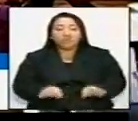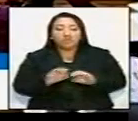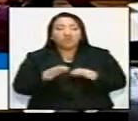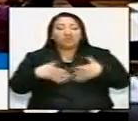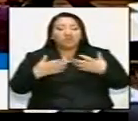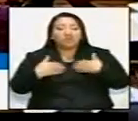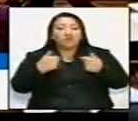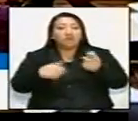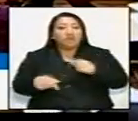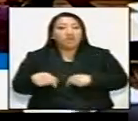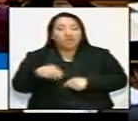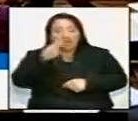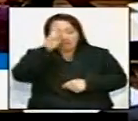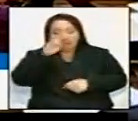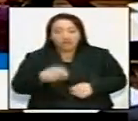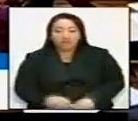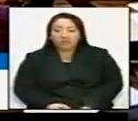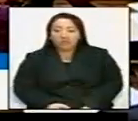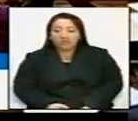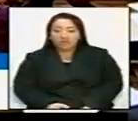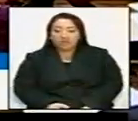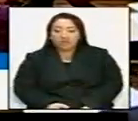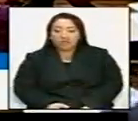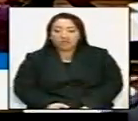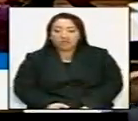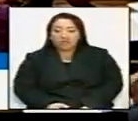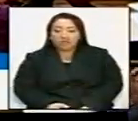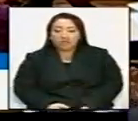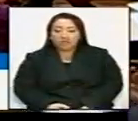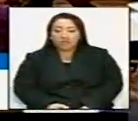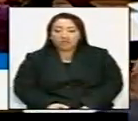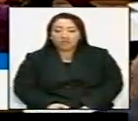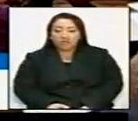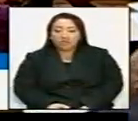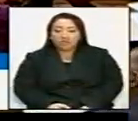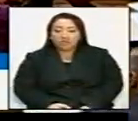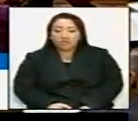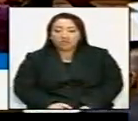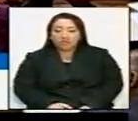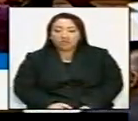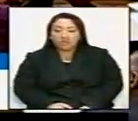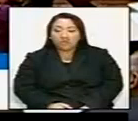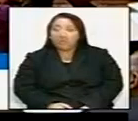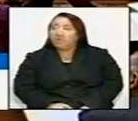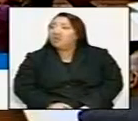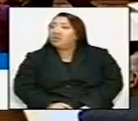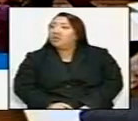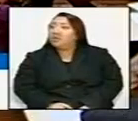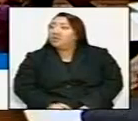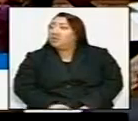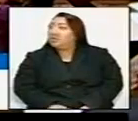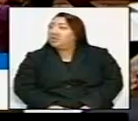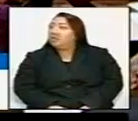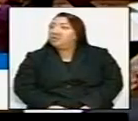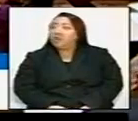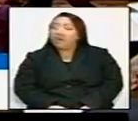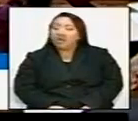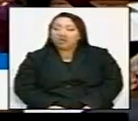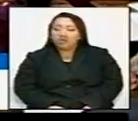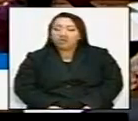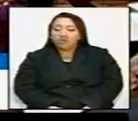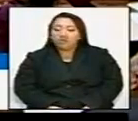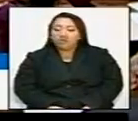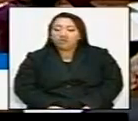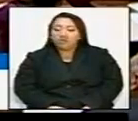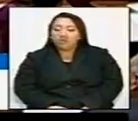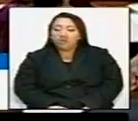in Peru after 8 years. I think I promised my audiences last time that the next time I came to Peru I would